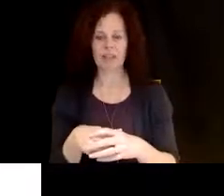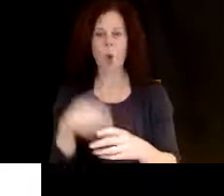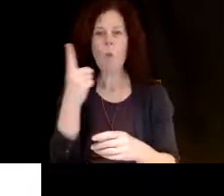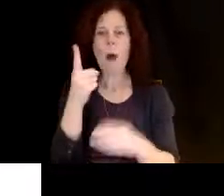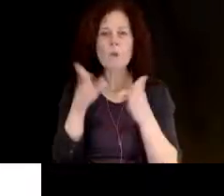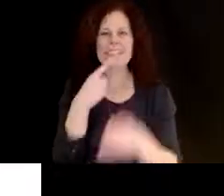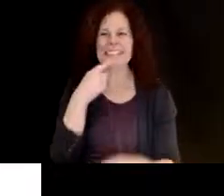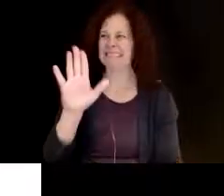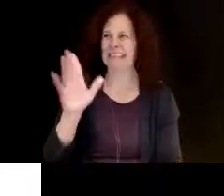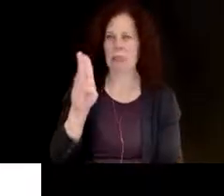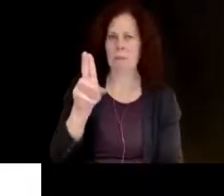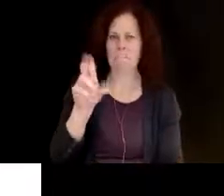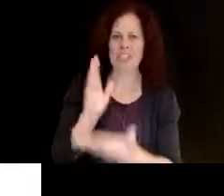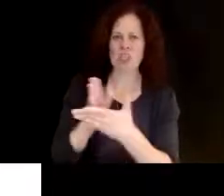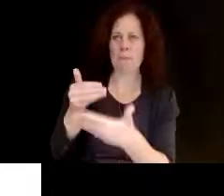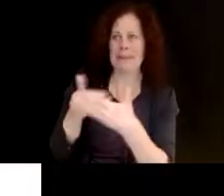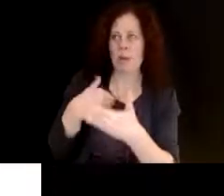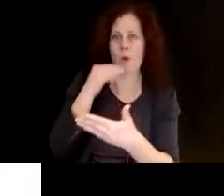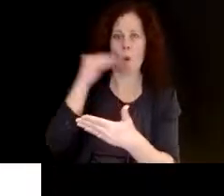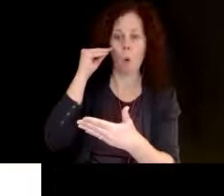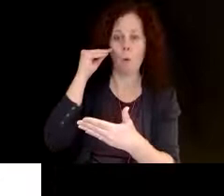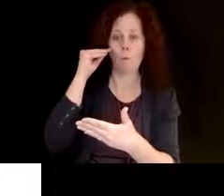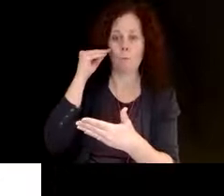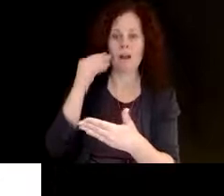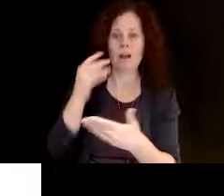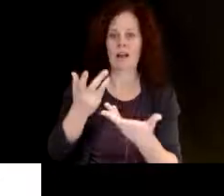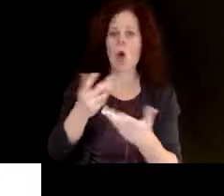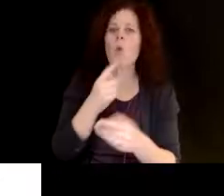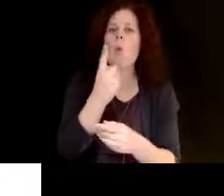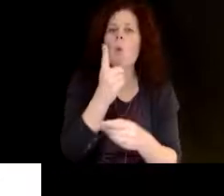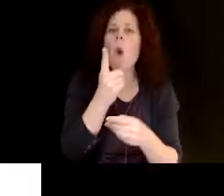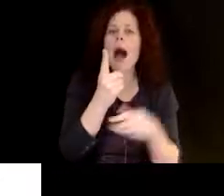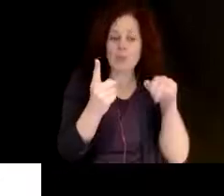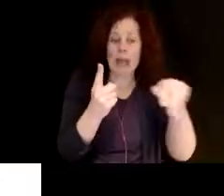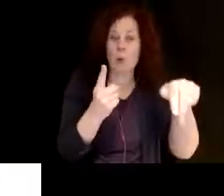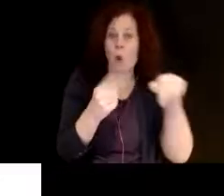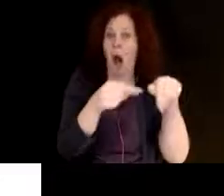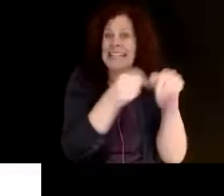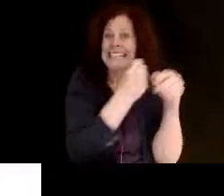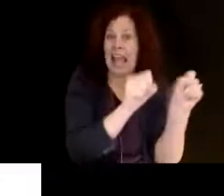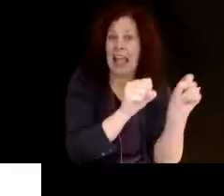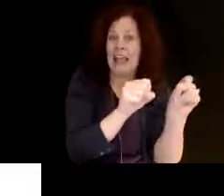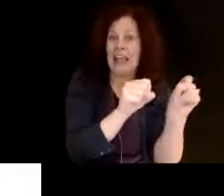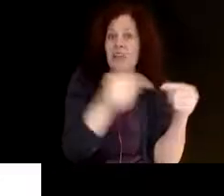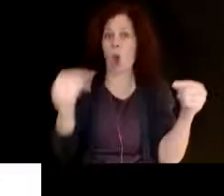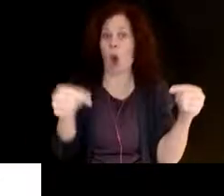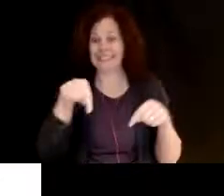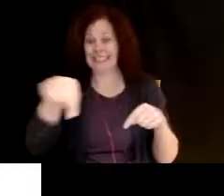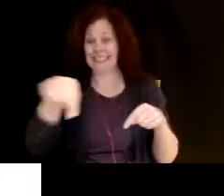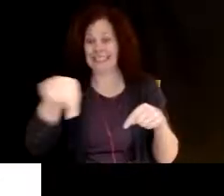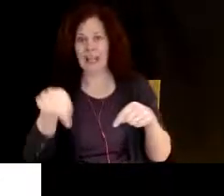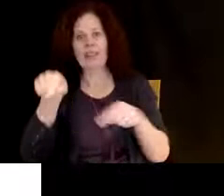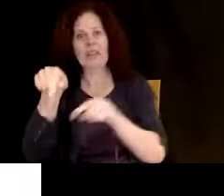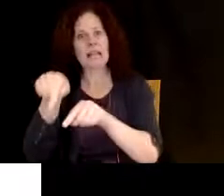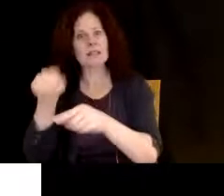of the street that you can walk across on safely through a crosswalk, and the other side doesn't have a crosswalk where the bus stop is. You